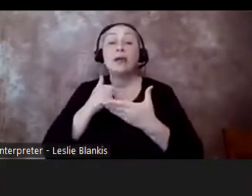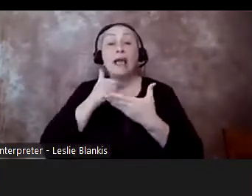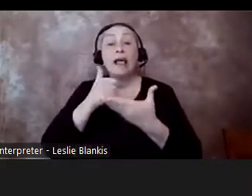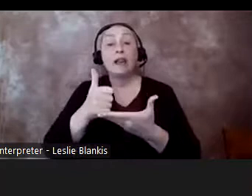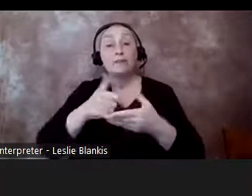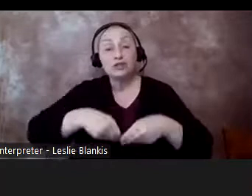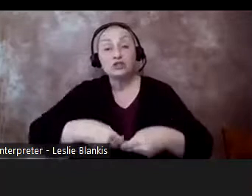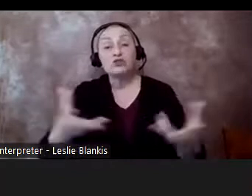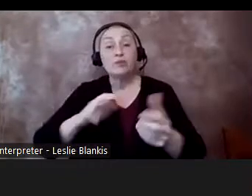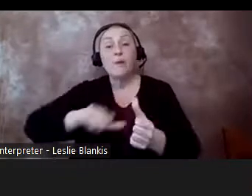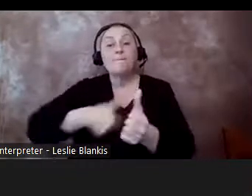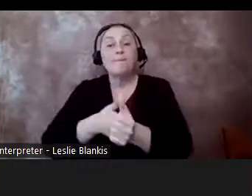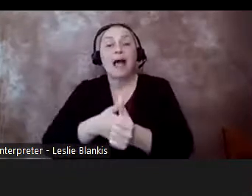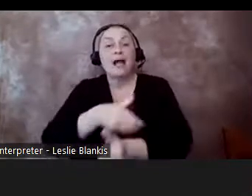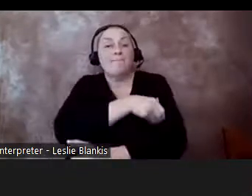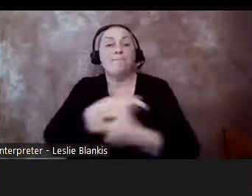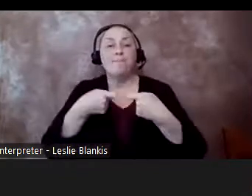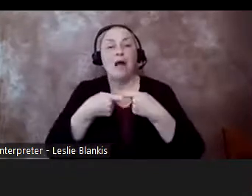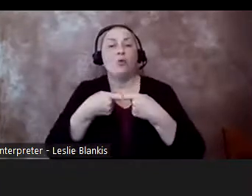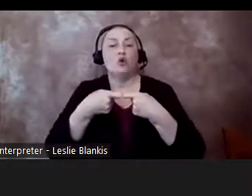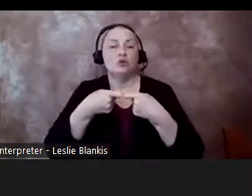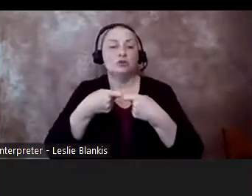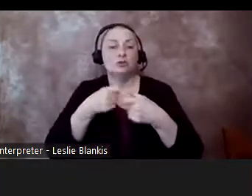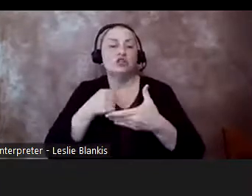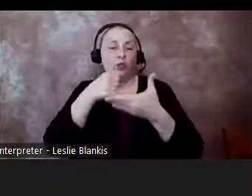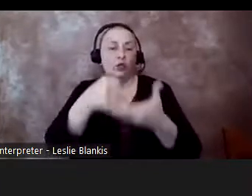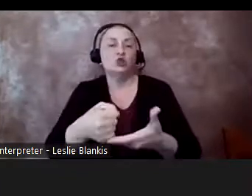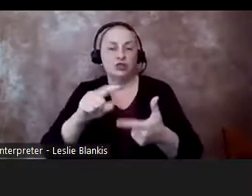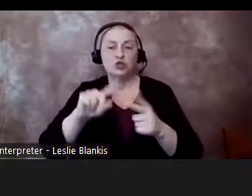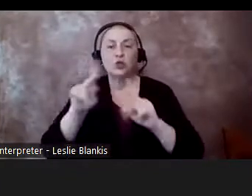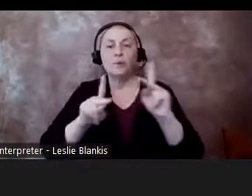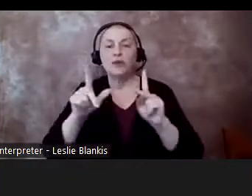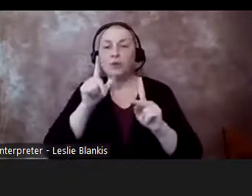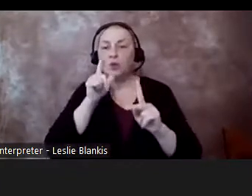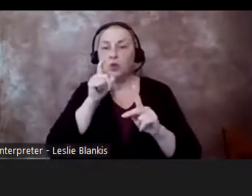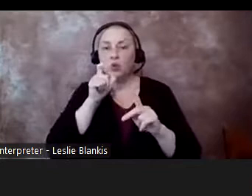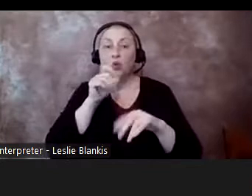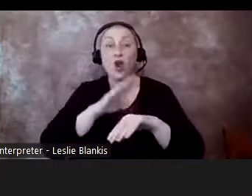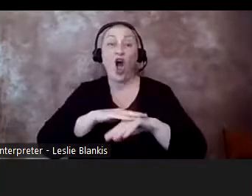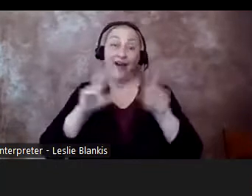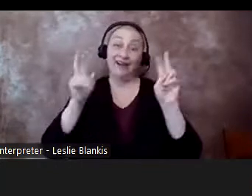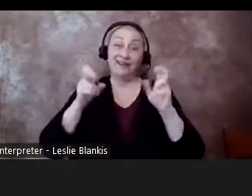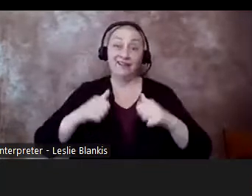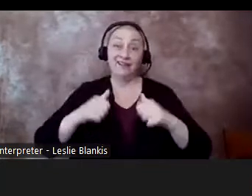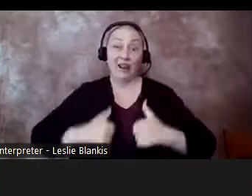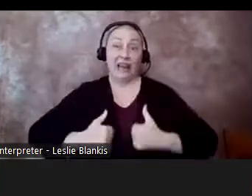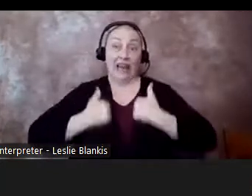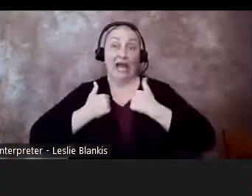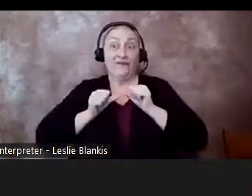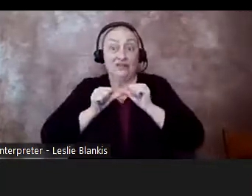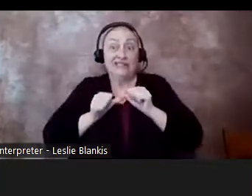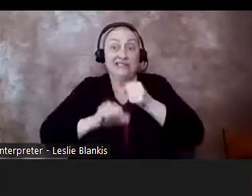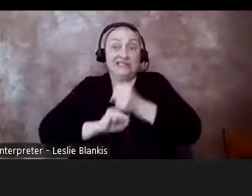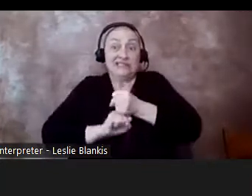backup power solutions to people who are on life-sustaining devices